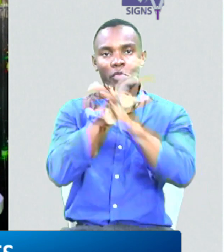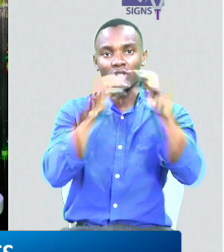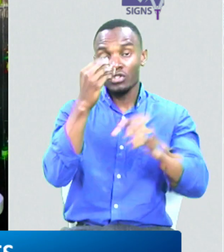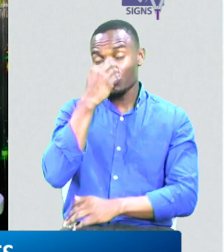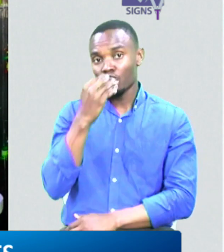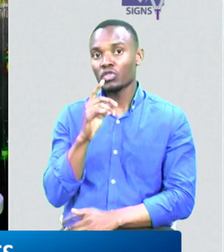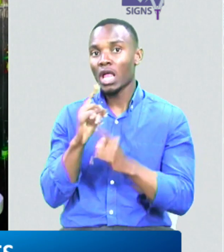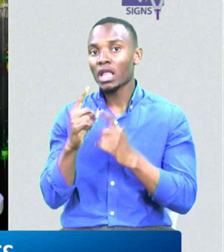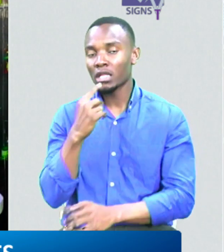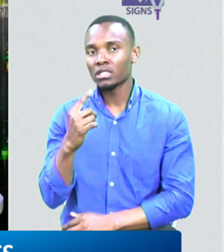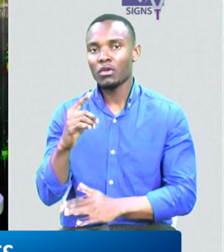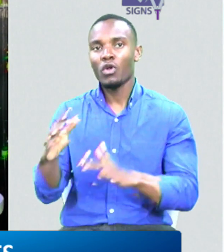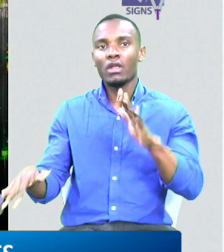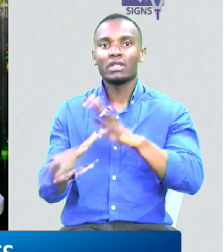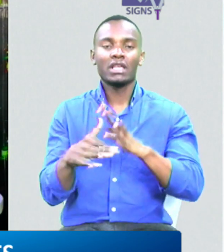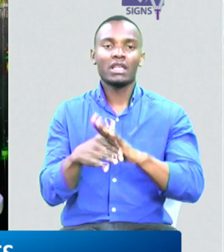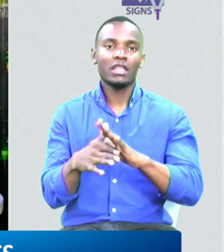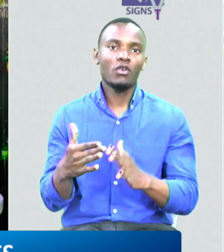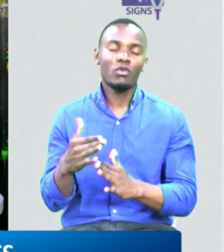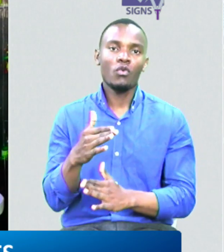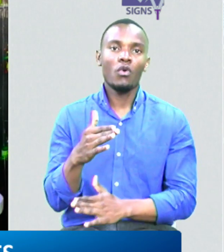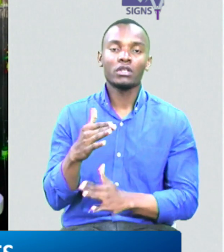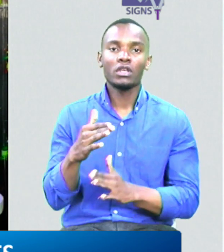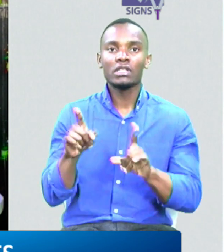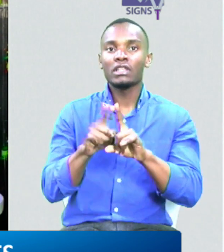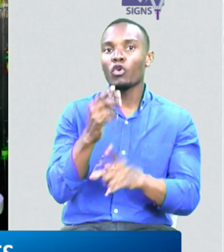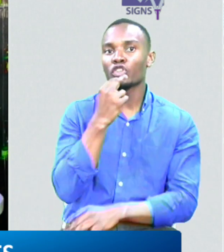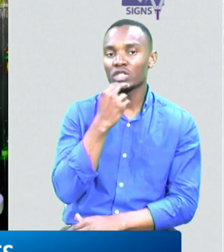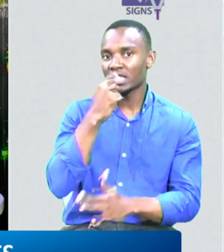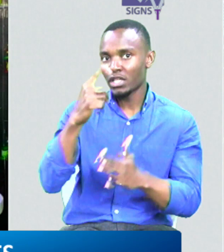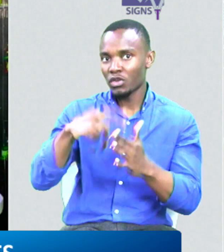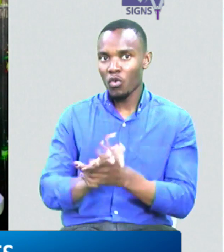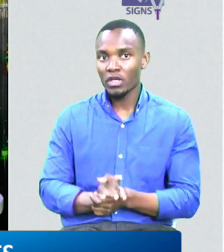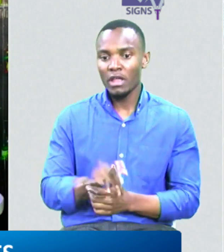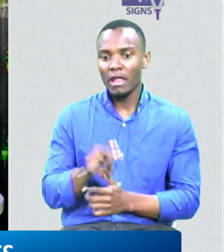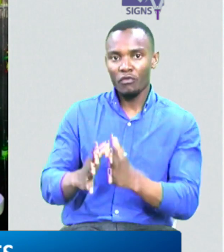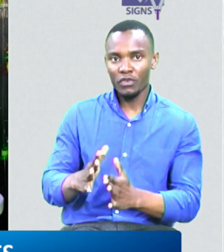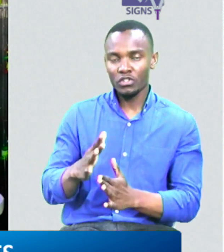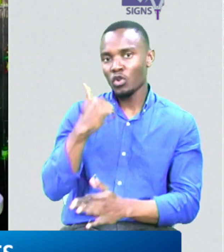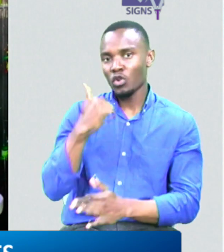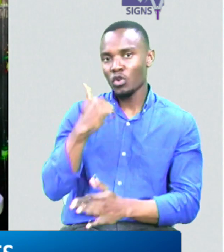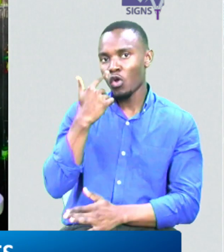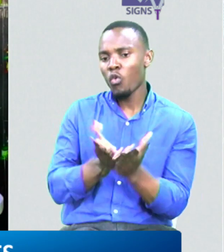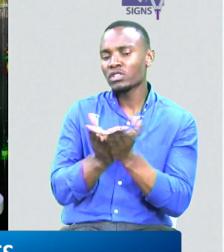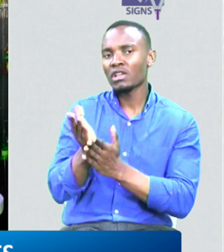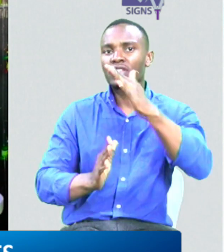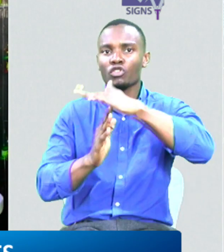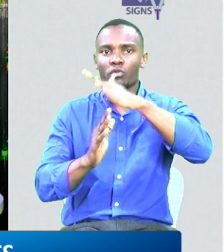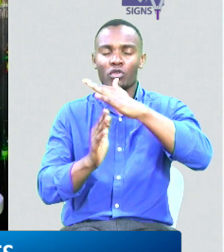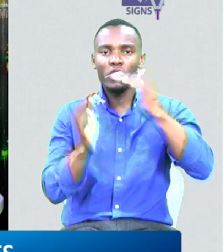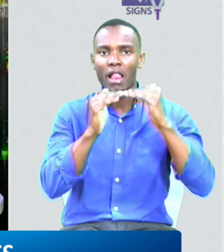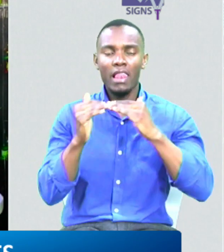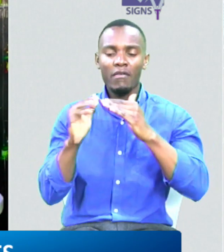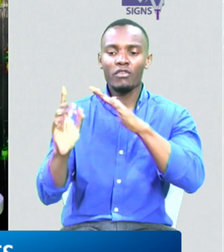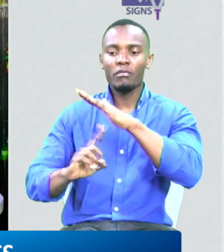And still at that process, Murkomen says corrupt to the core official mentioned